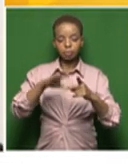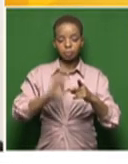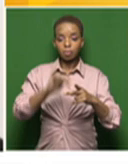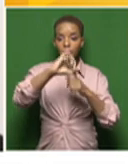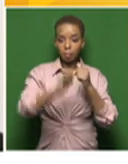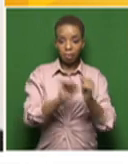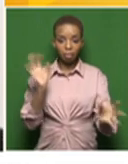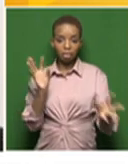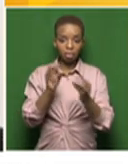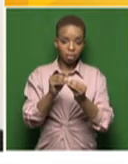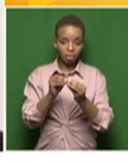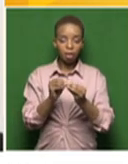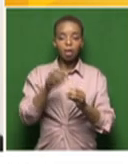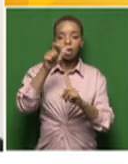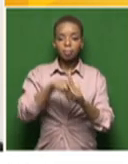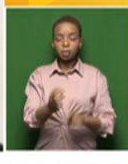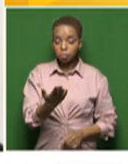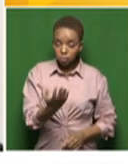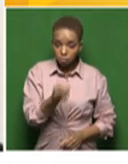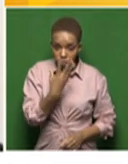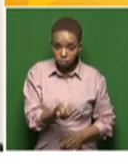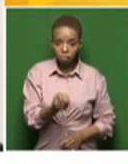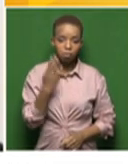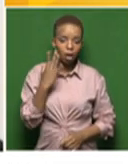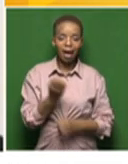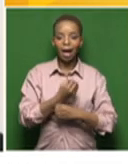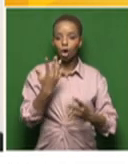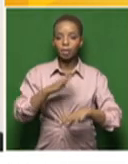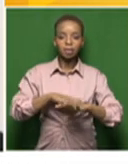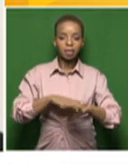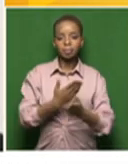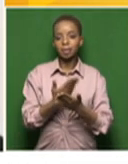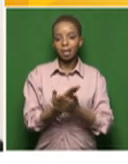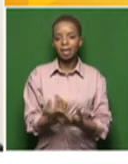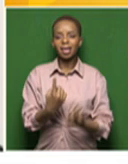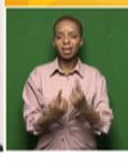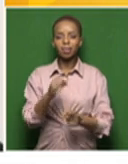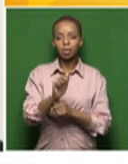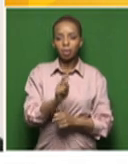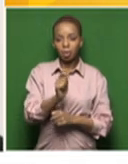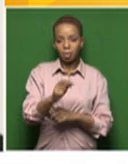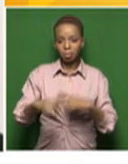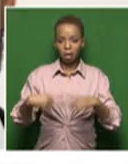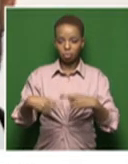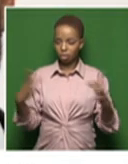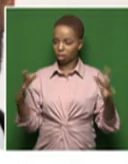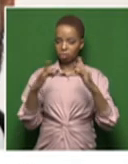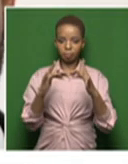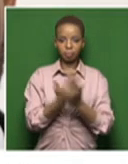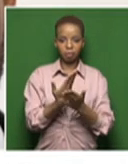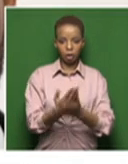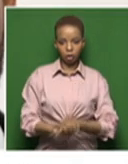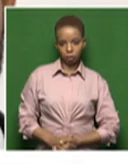it is a very viable solution that can even work with your payroll systems even. What about the fact that